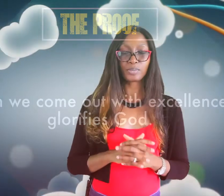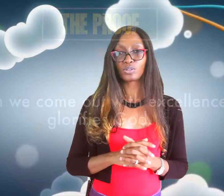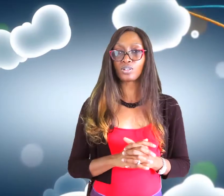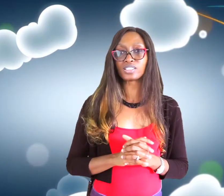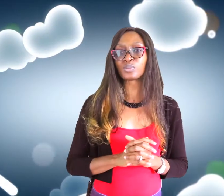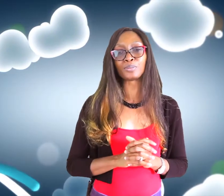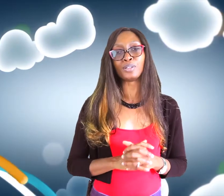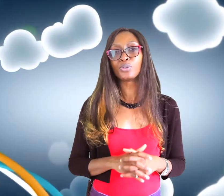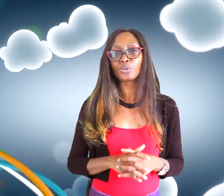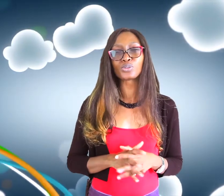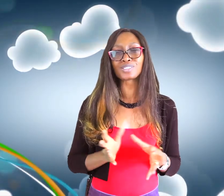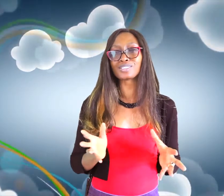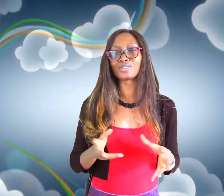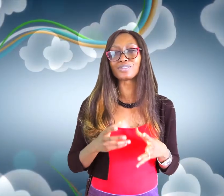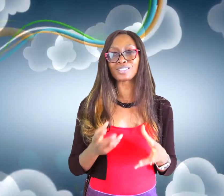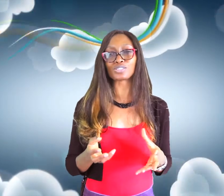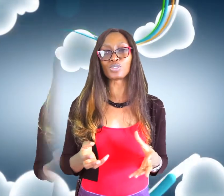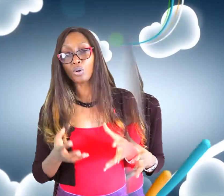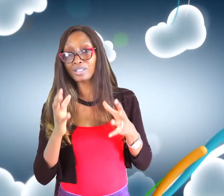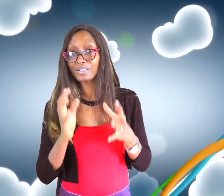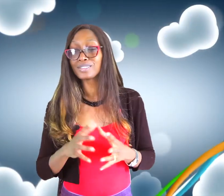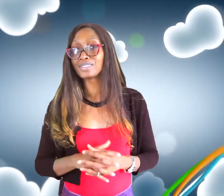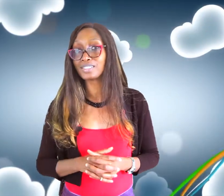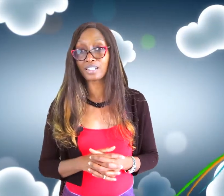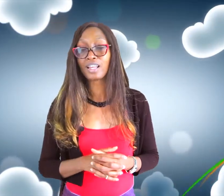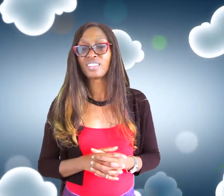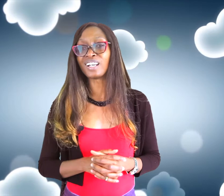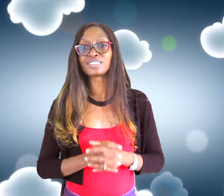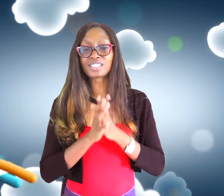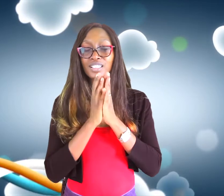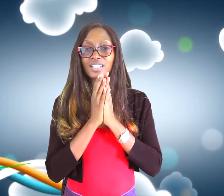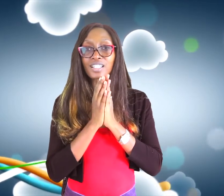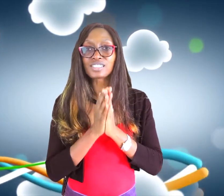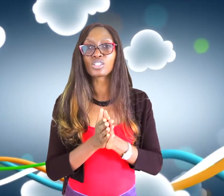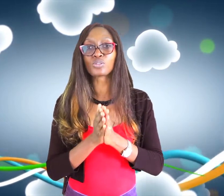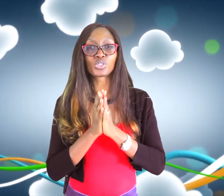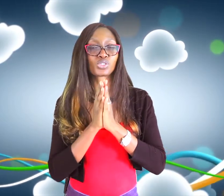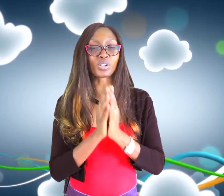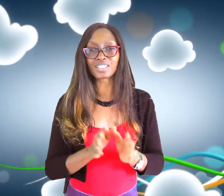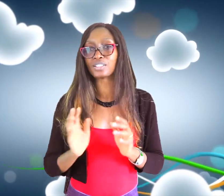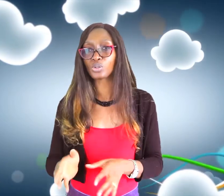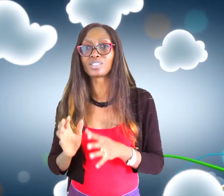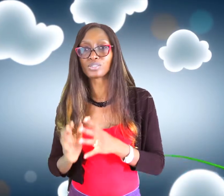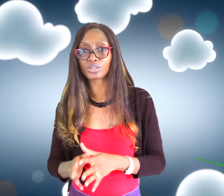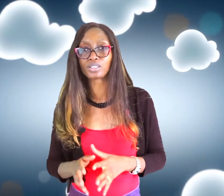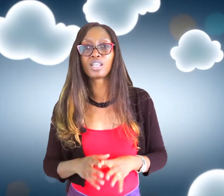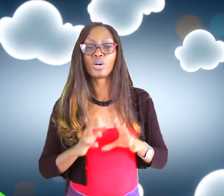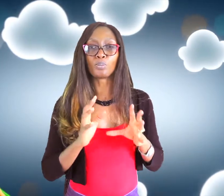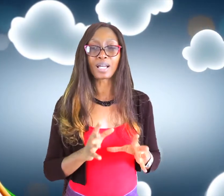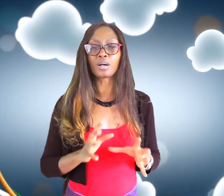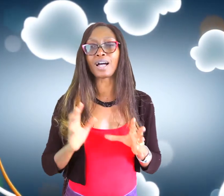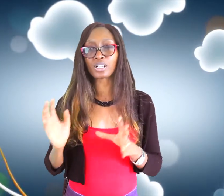Don't try me. God is with me. No, those things are not necessary. So what we're learning today, that instead of just talking and talking and